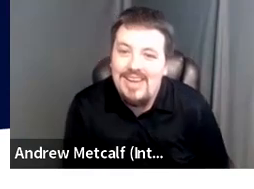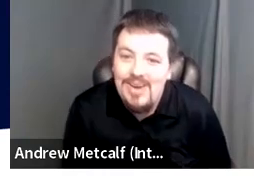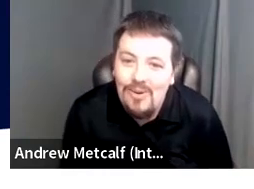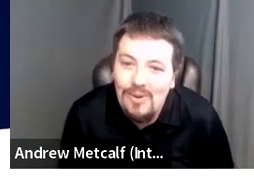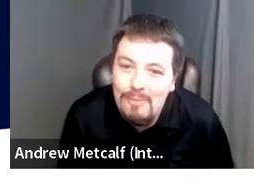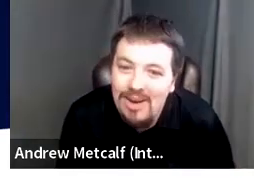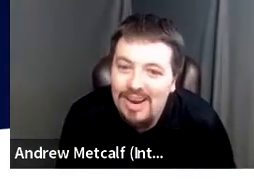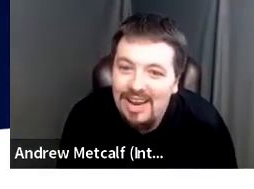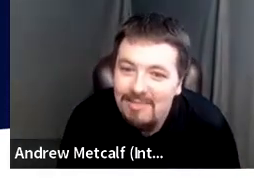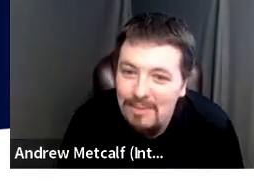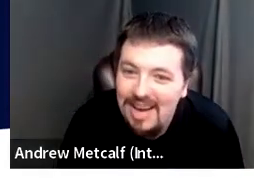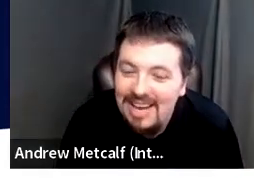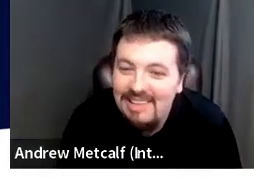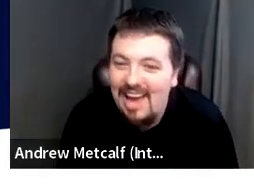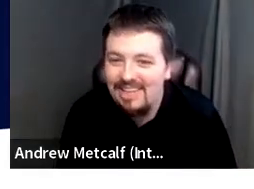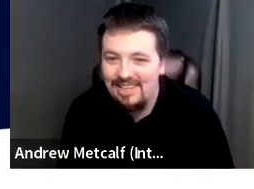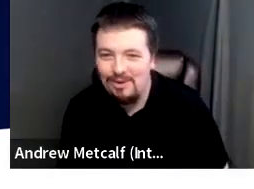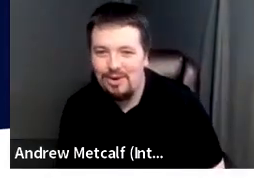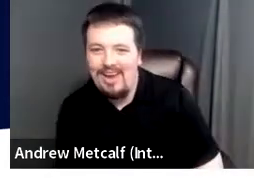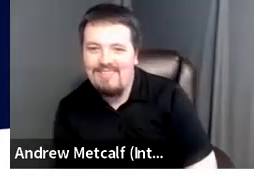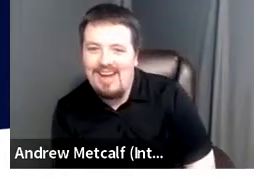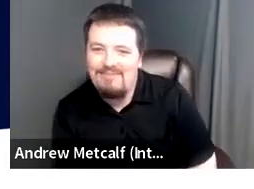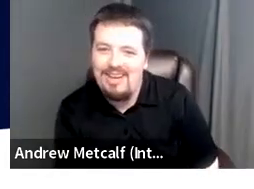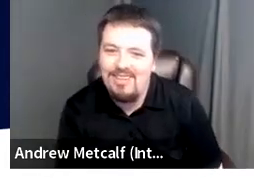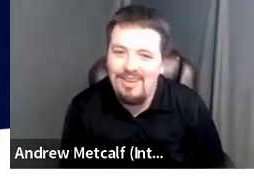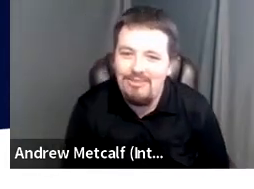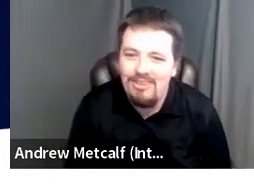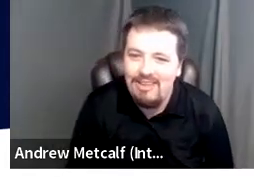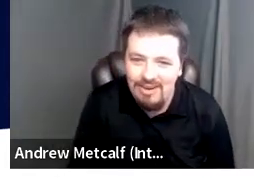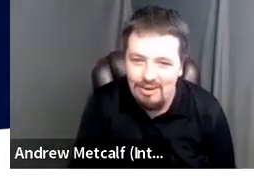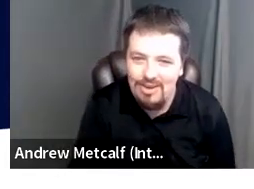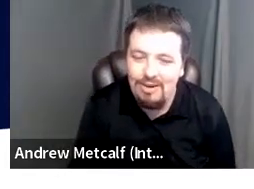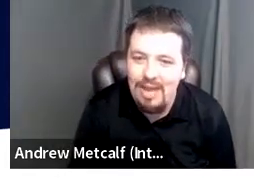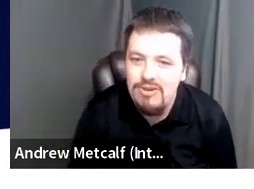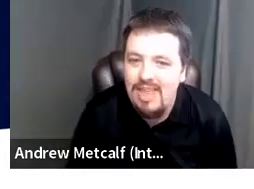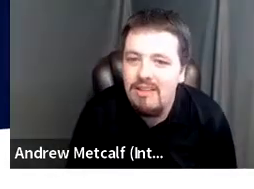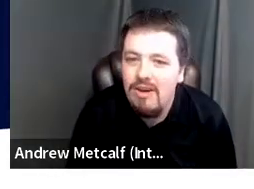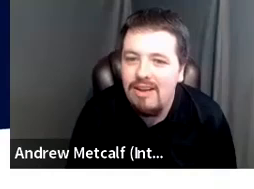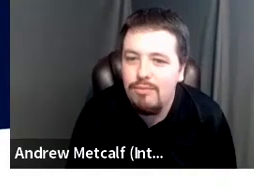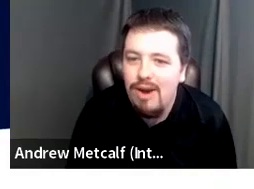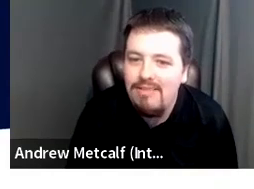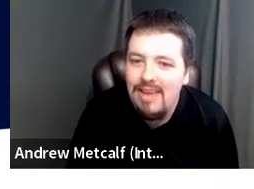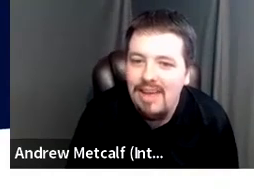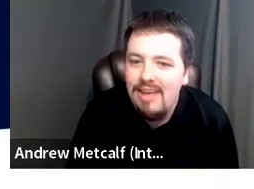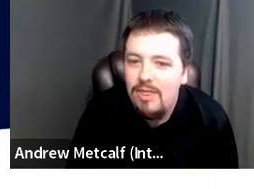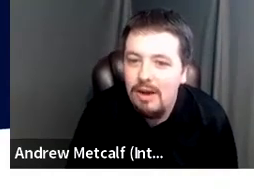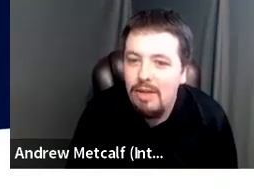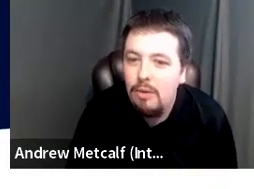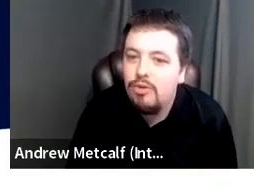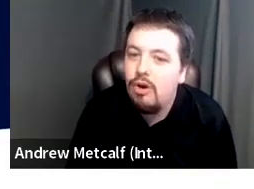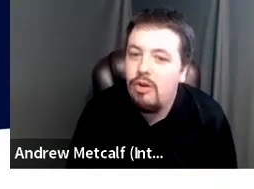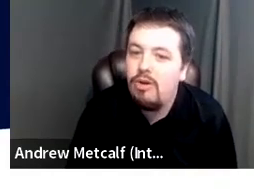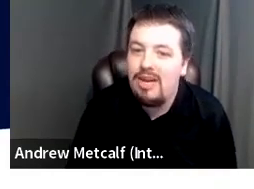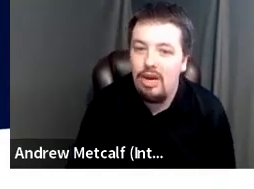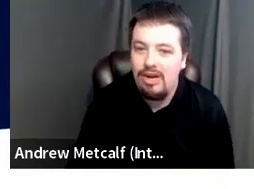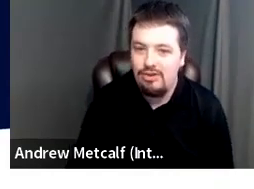dada or milk. And it's probably not exactly the correct sign, but it's close. So they start learning their language and they can start expressing their